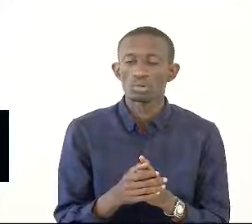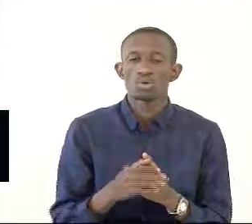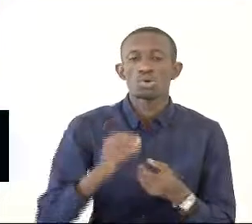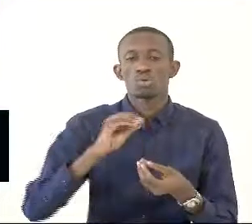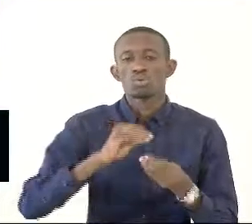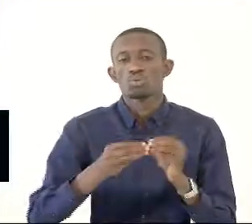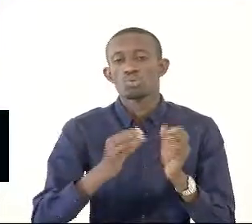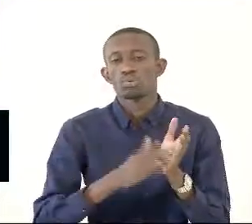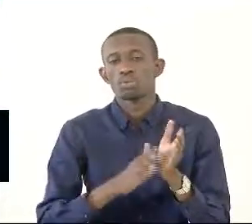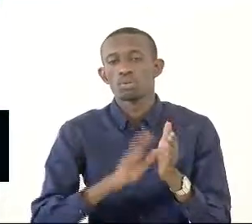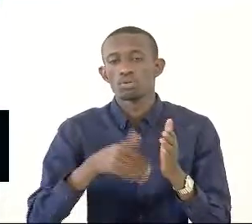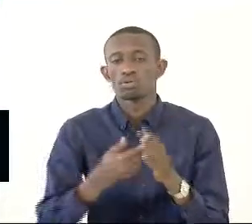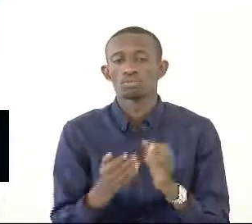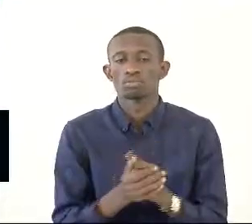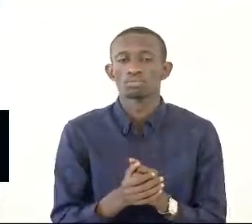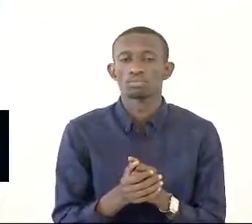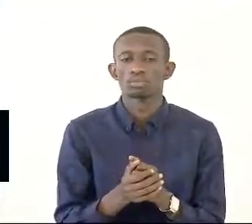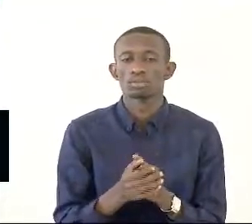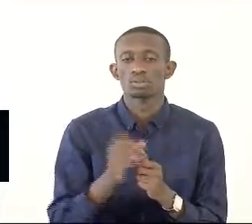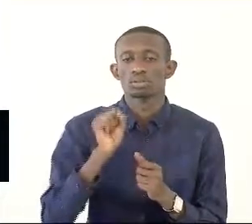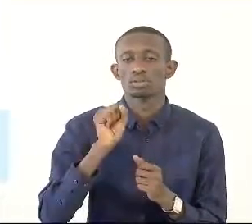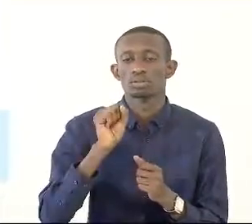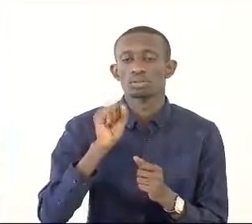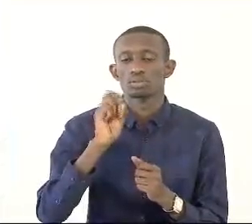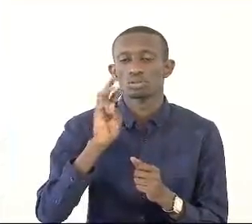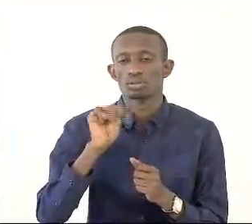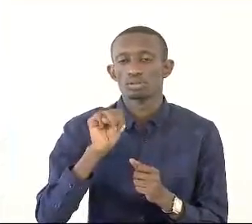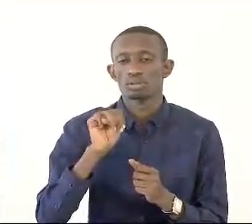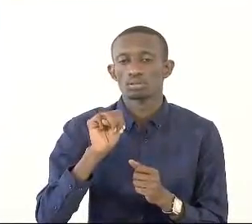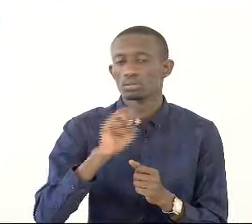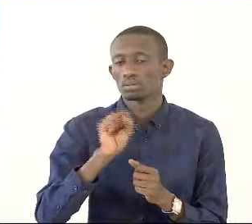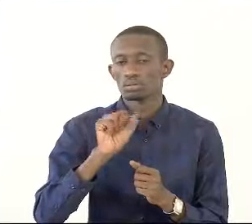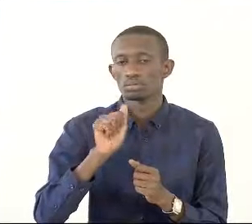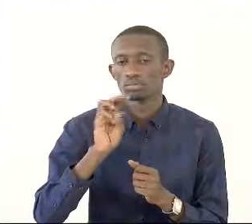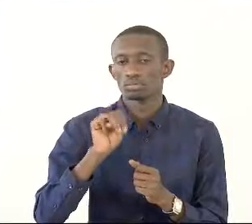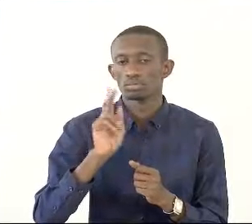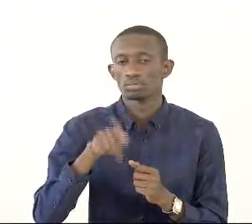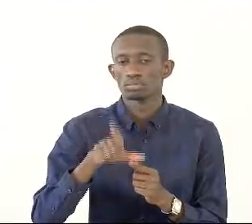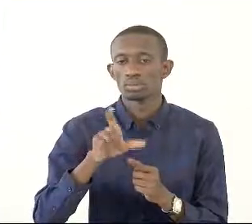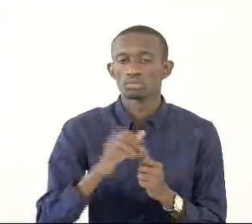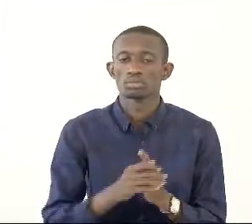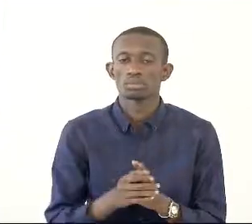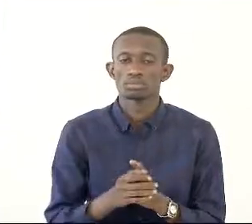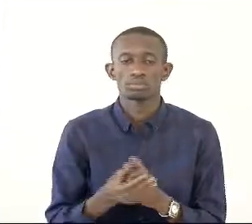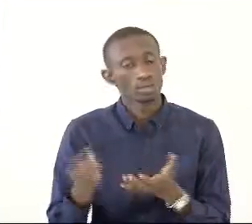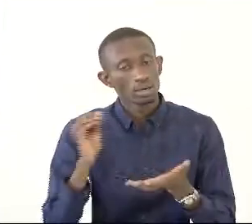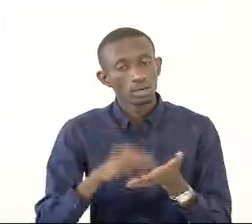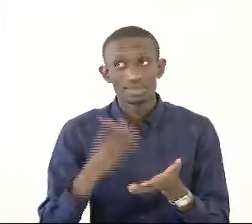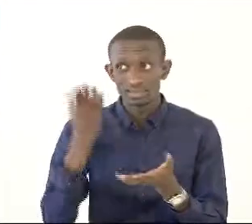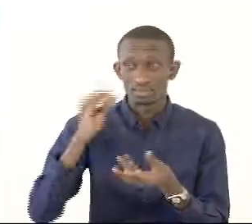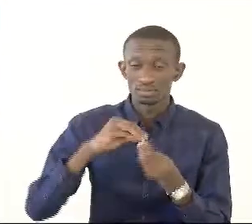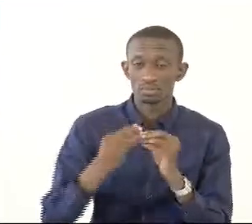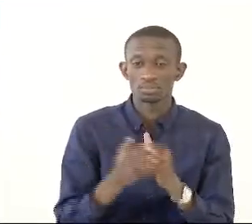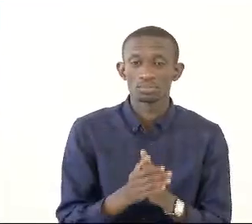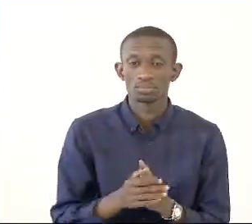a sample. So this is the definition of the decay law. So again, it is the number of